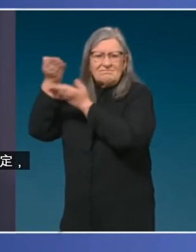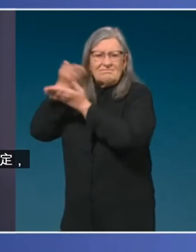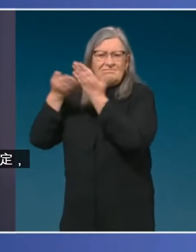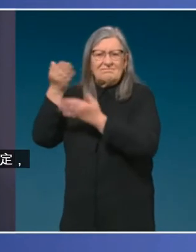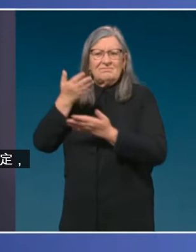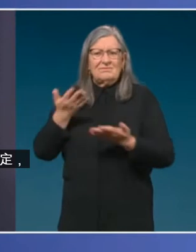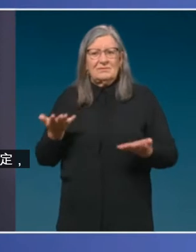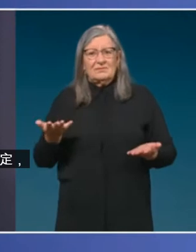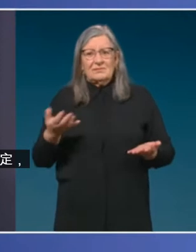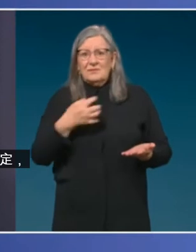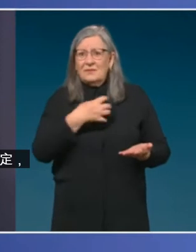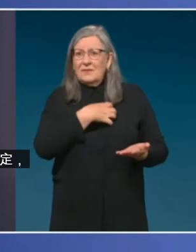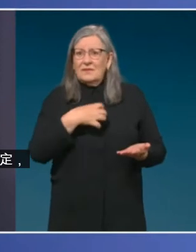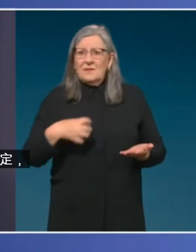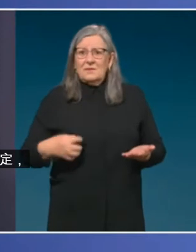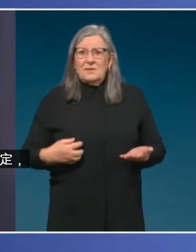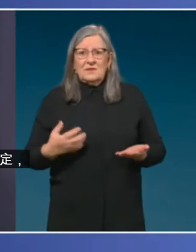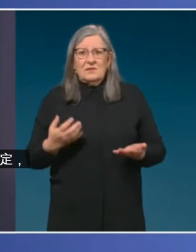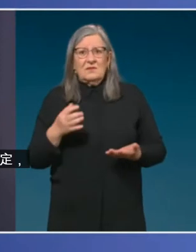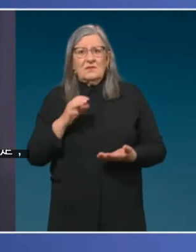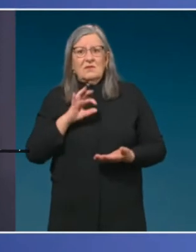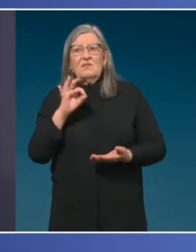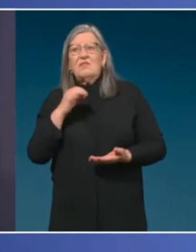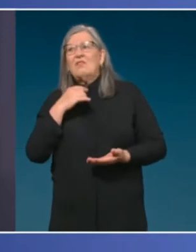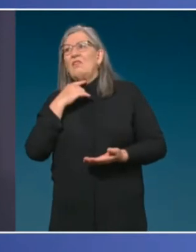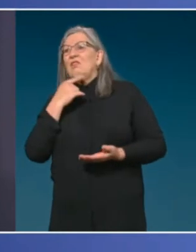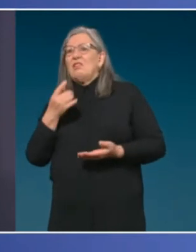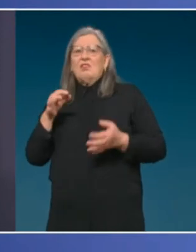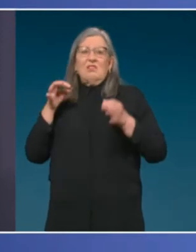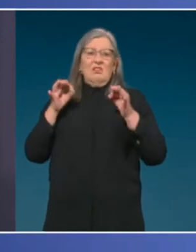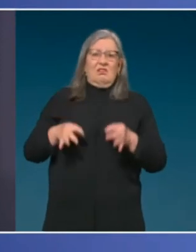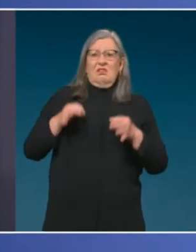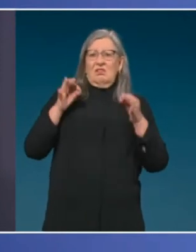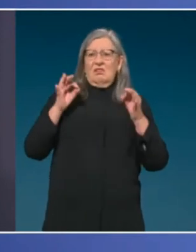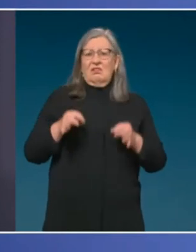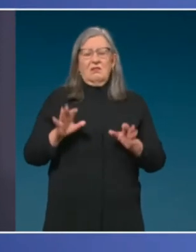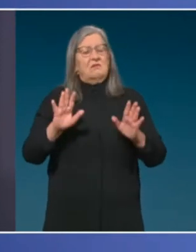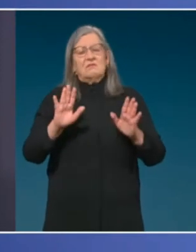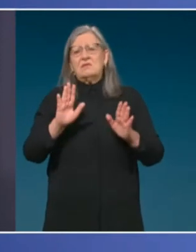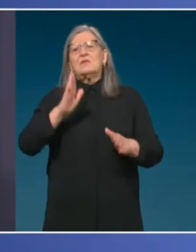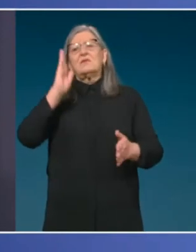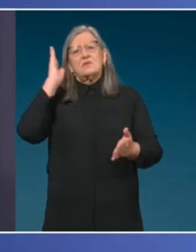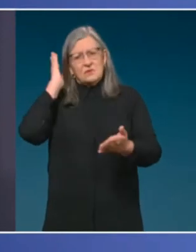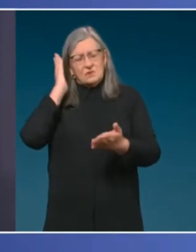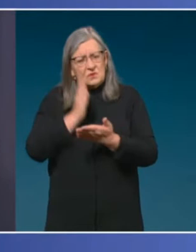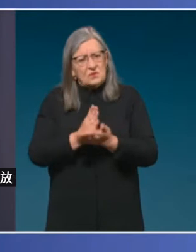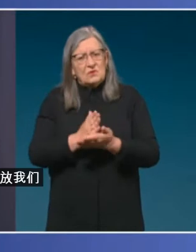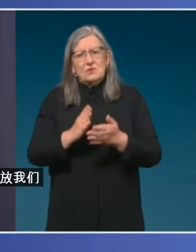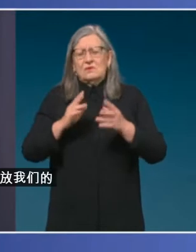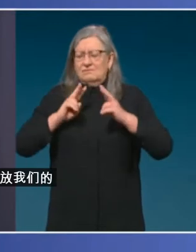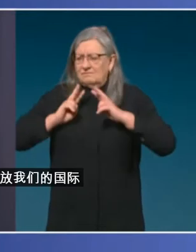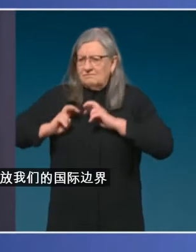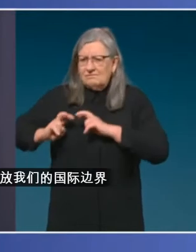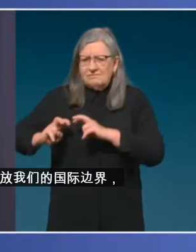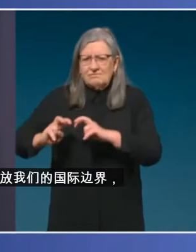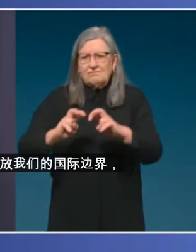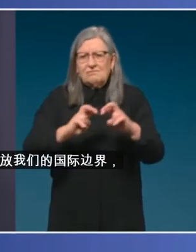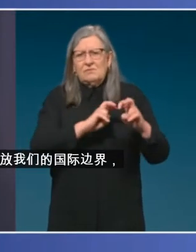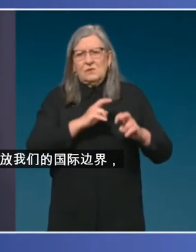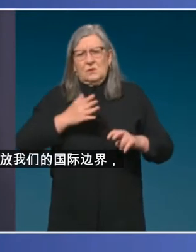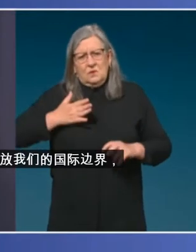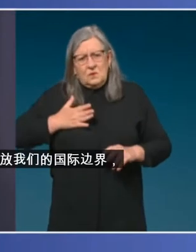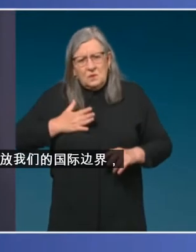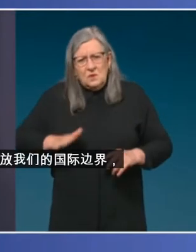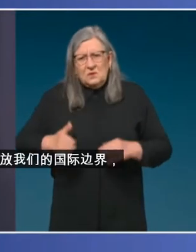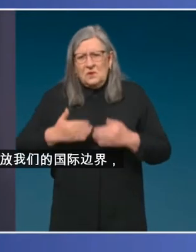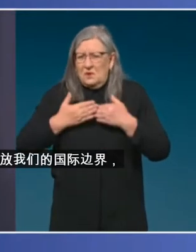government took lightly. We have been very focused on doing all we can to open our international borders as safely but as